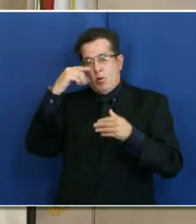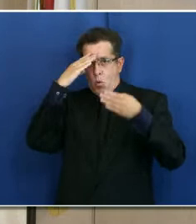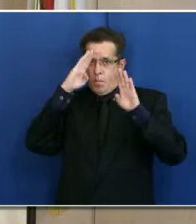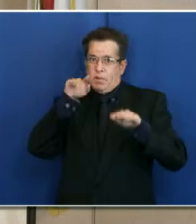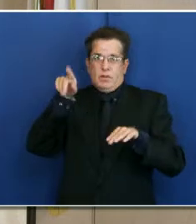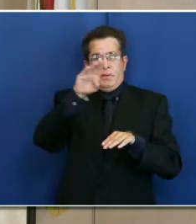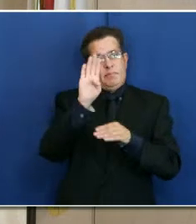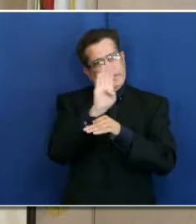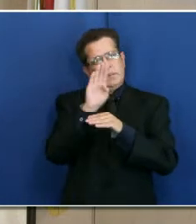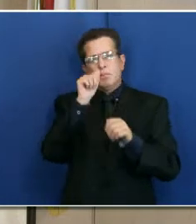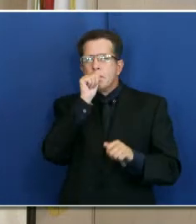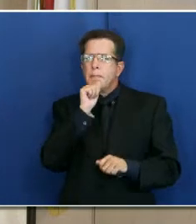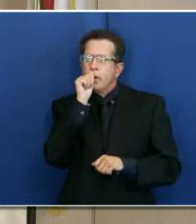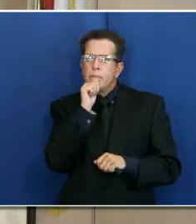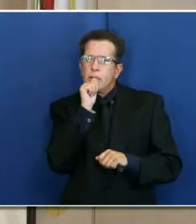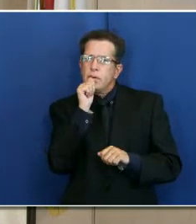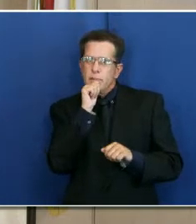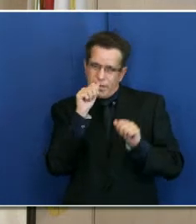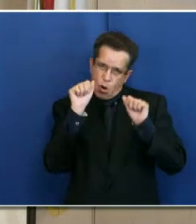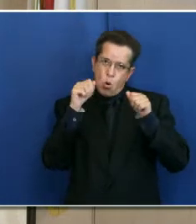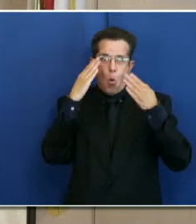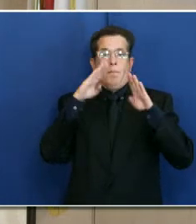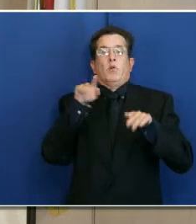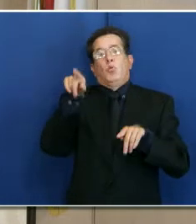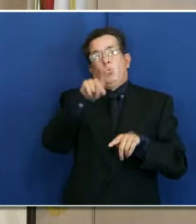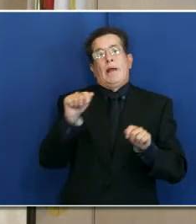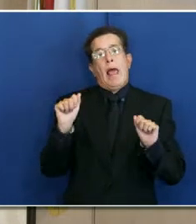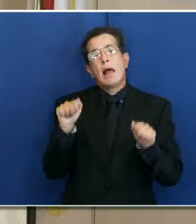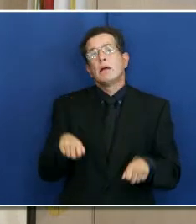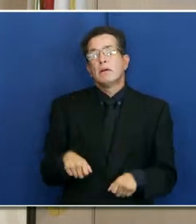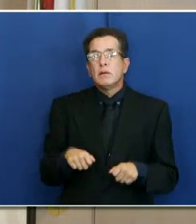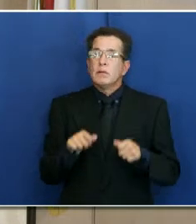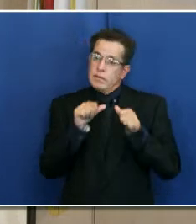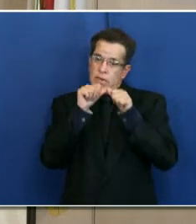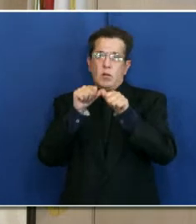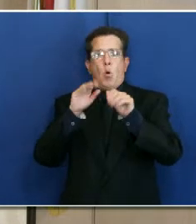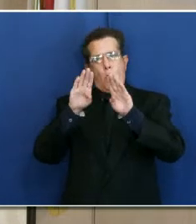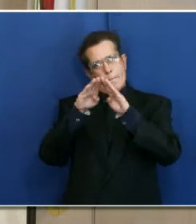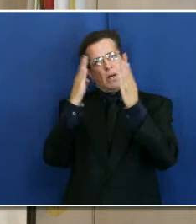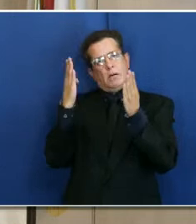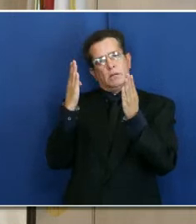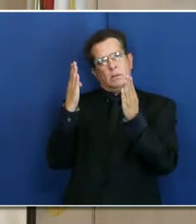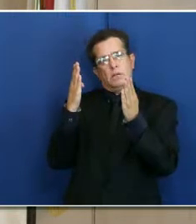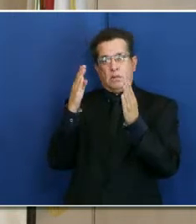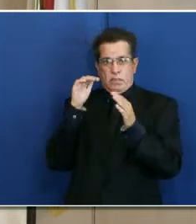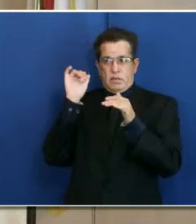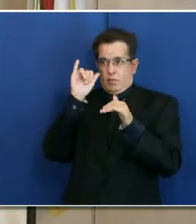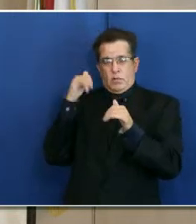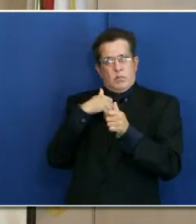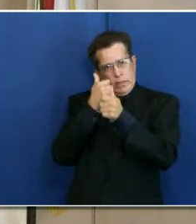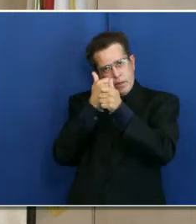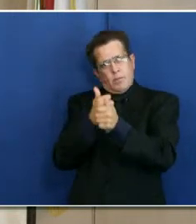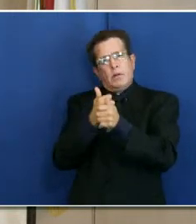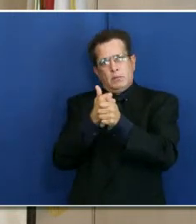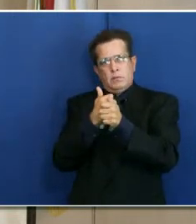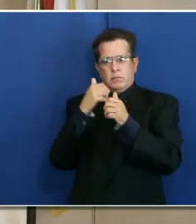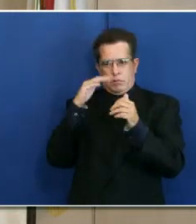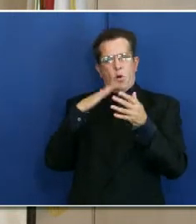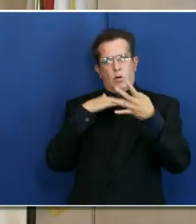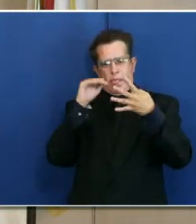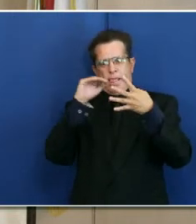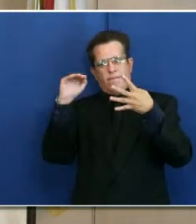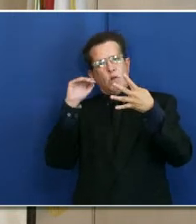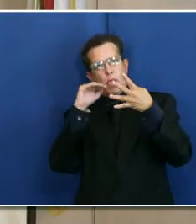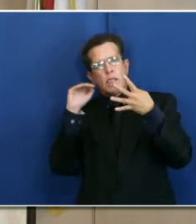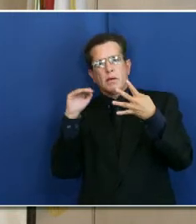in there so that they can continue to open up as we maintain our status. So